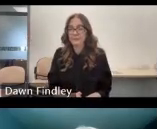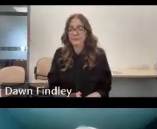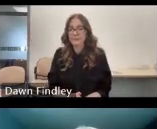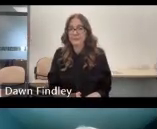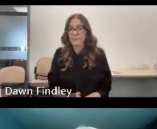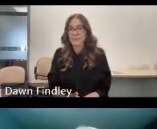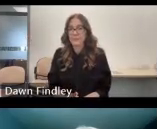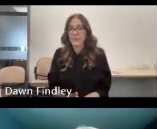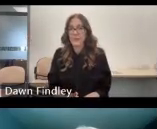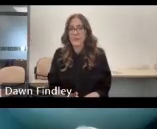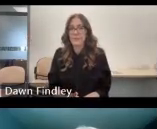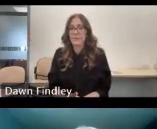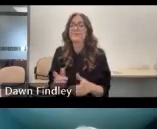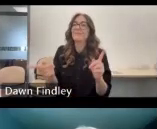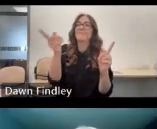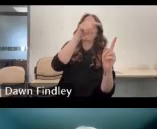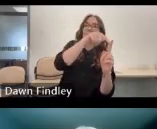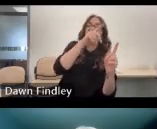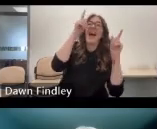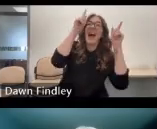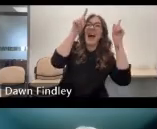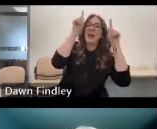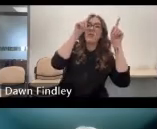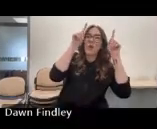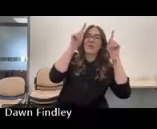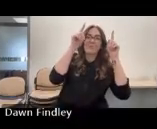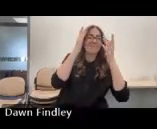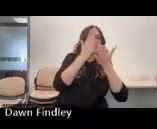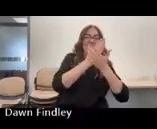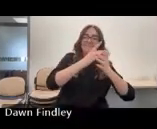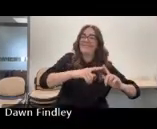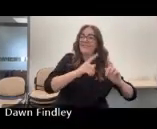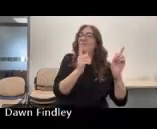Doesn't quite carry to Android, which is why a lot of people